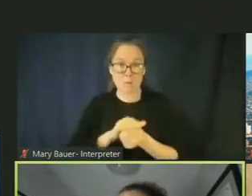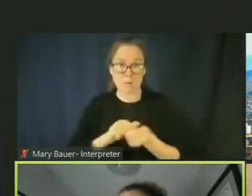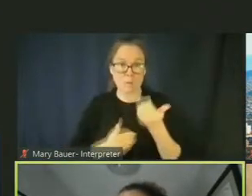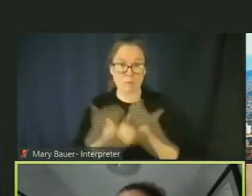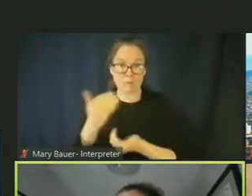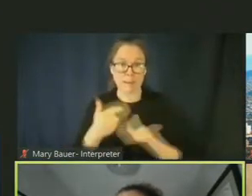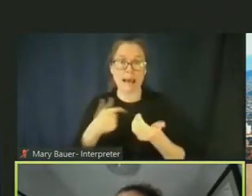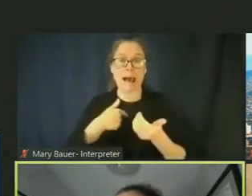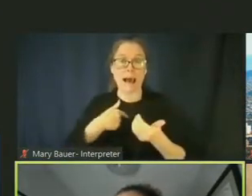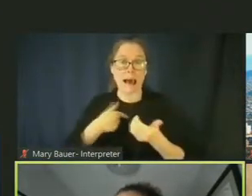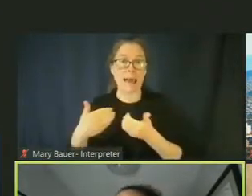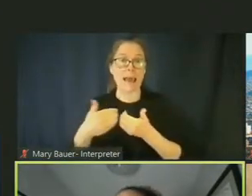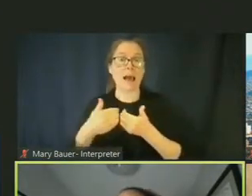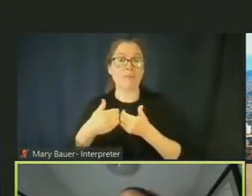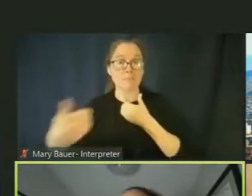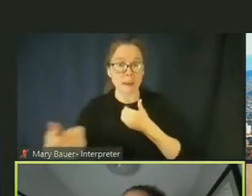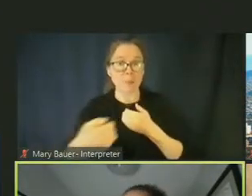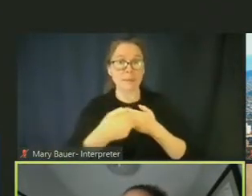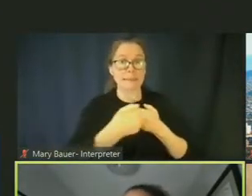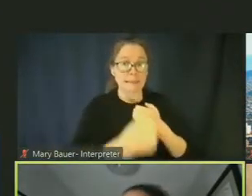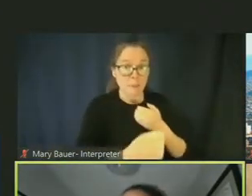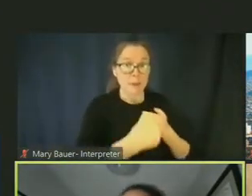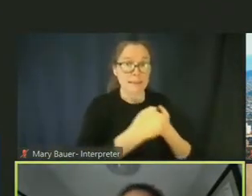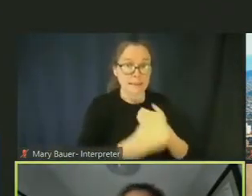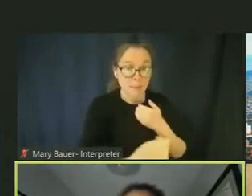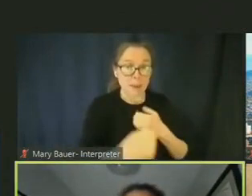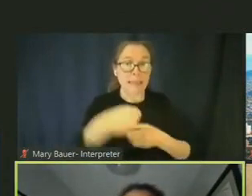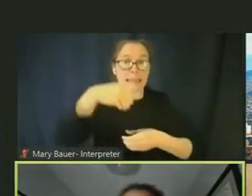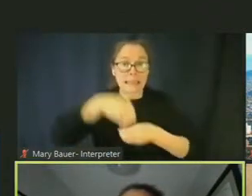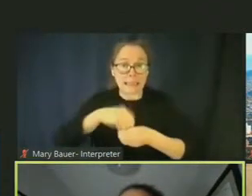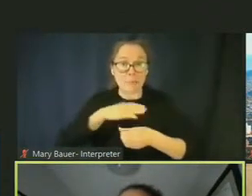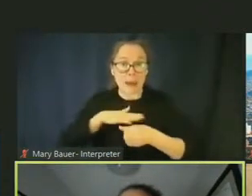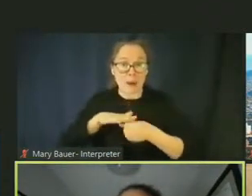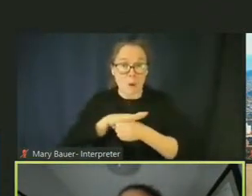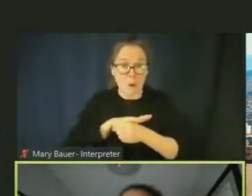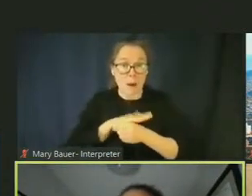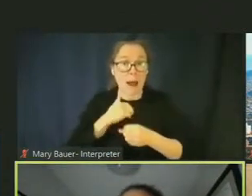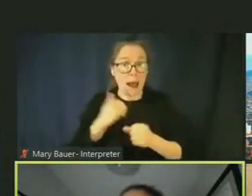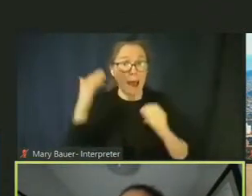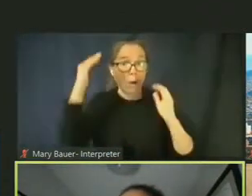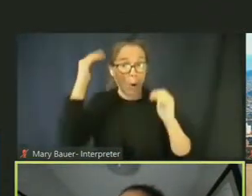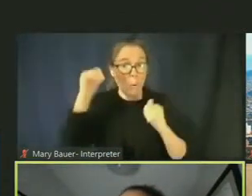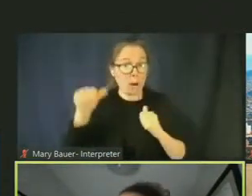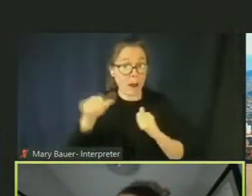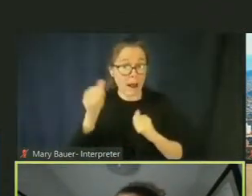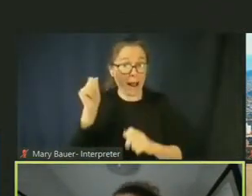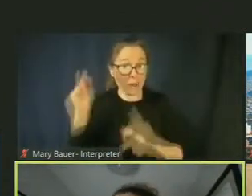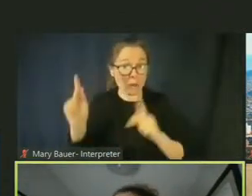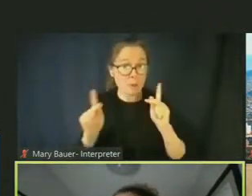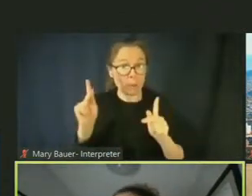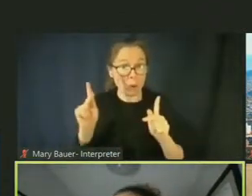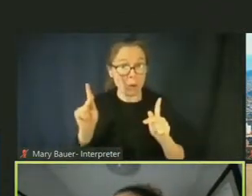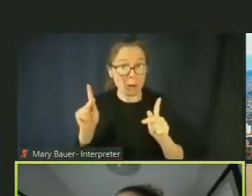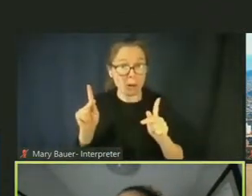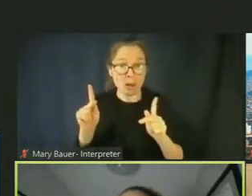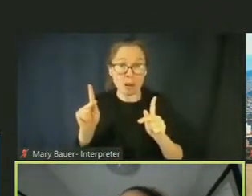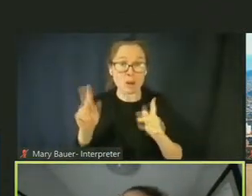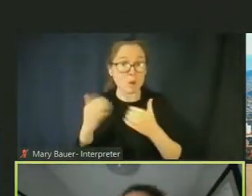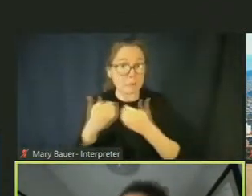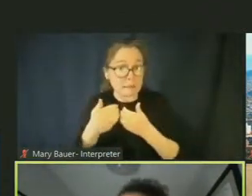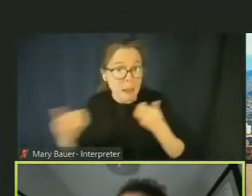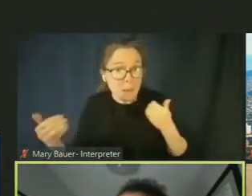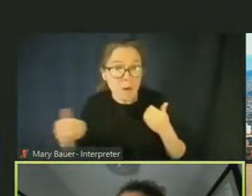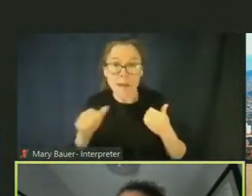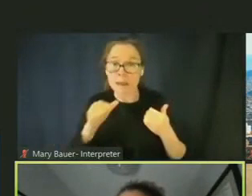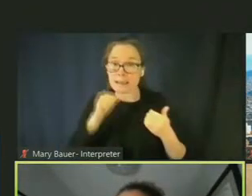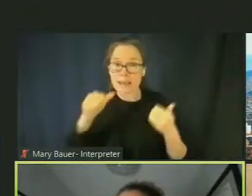my neighborhood. Do I hope that the rest of my neighbors also prioritize things like avoiding crowds and